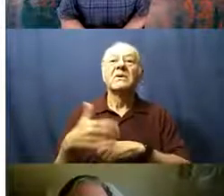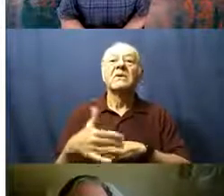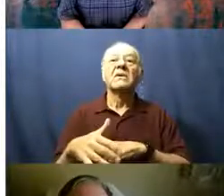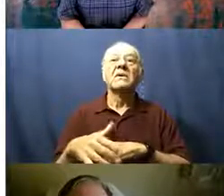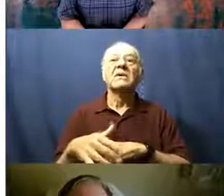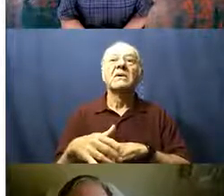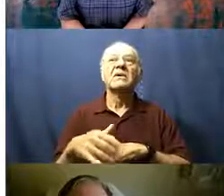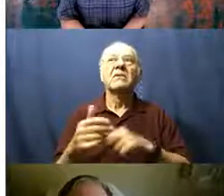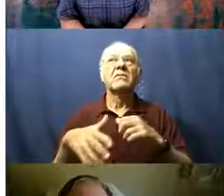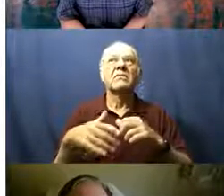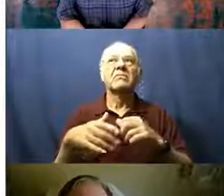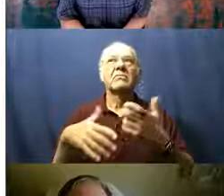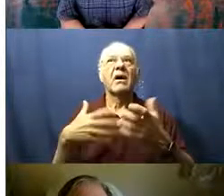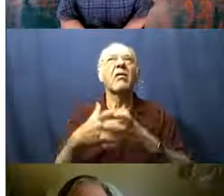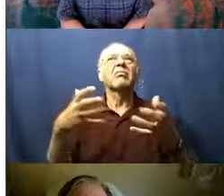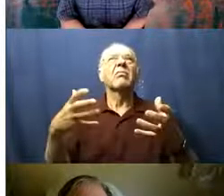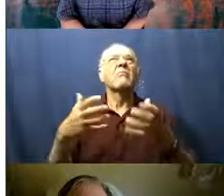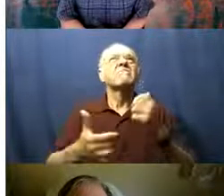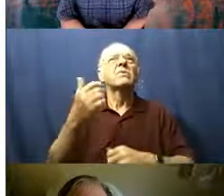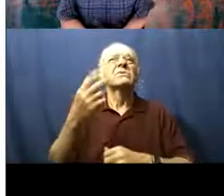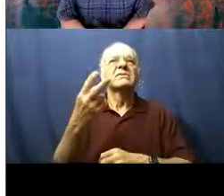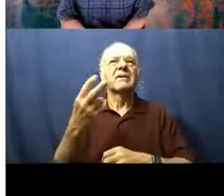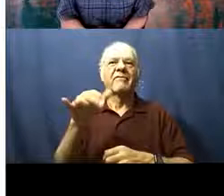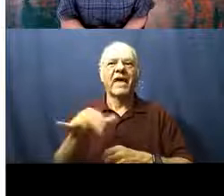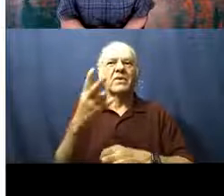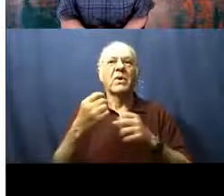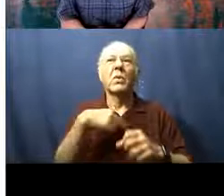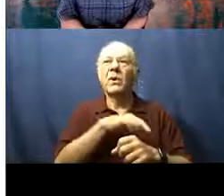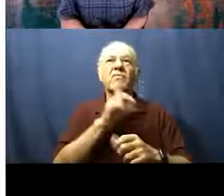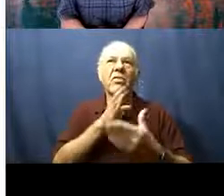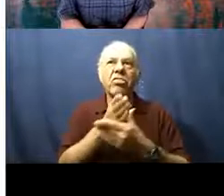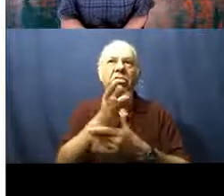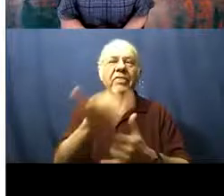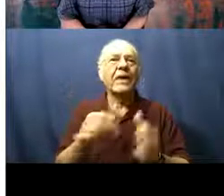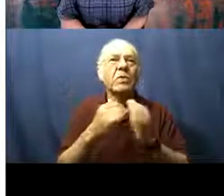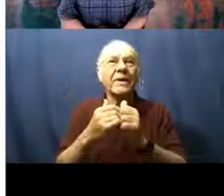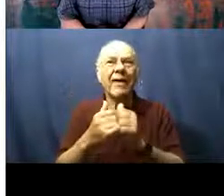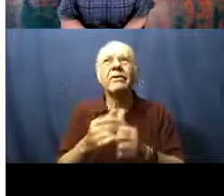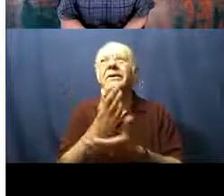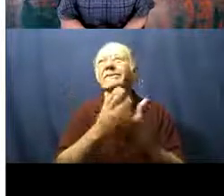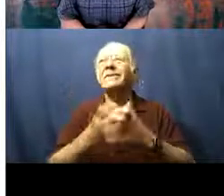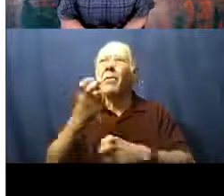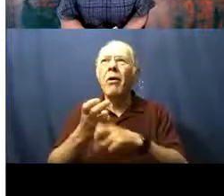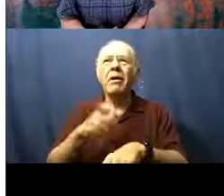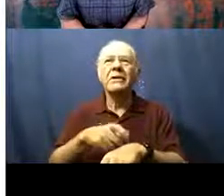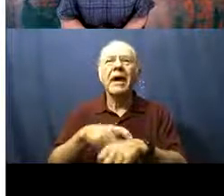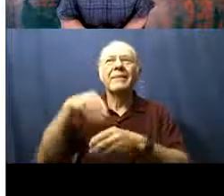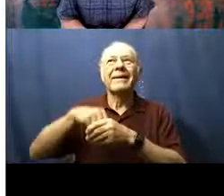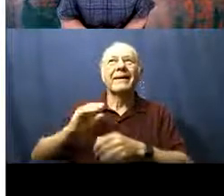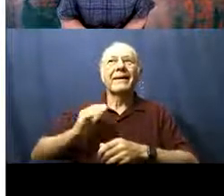bulk of 2 years, goodness. We have come through it together. We've had some really hard times inside our